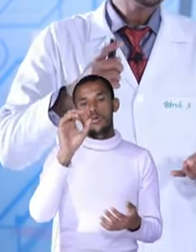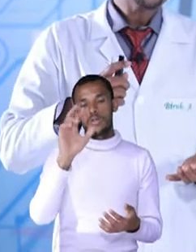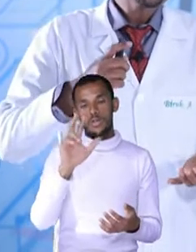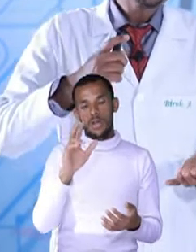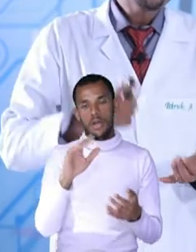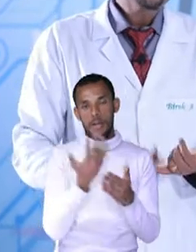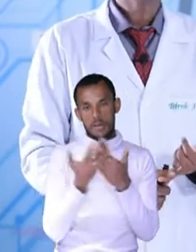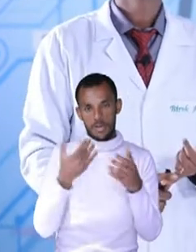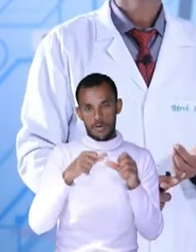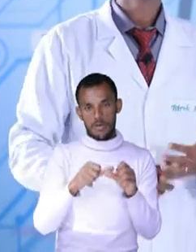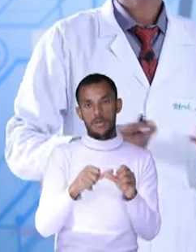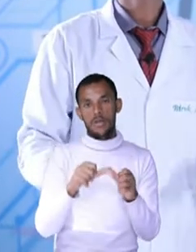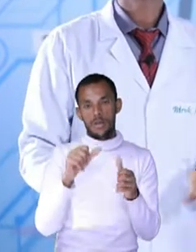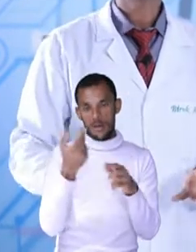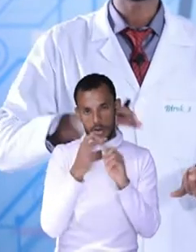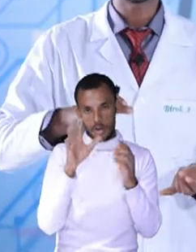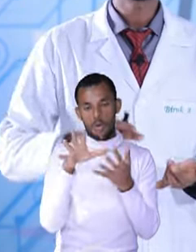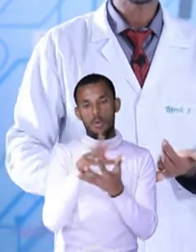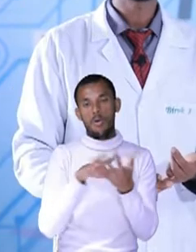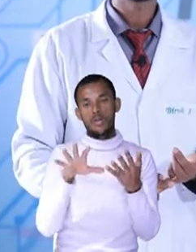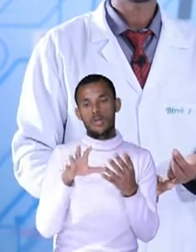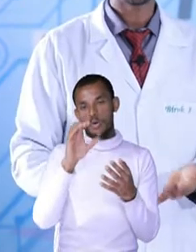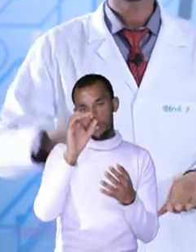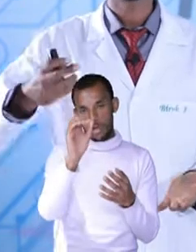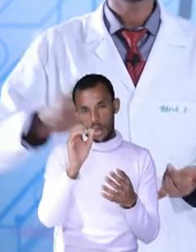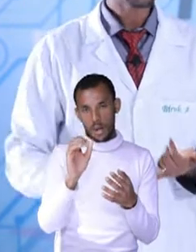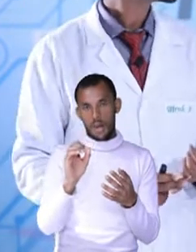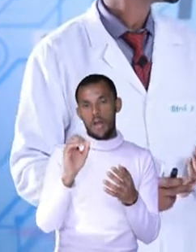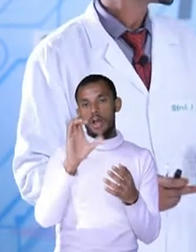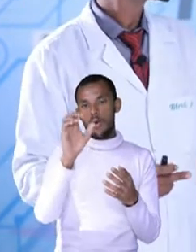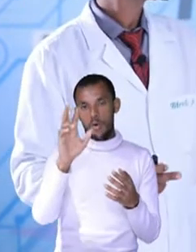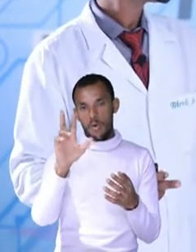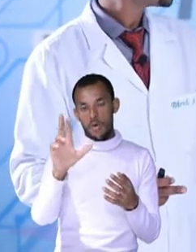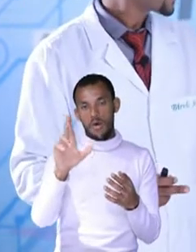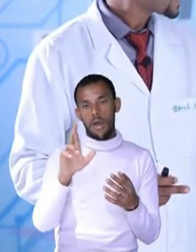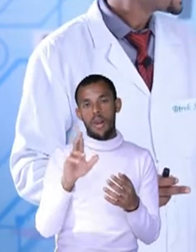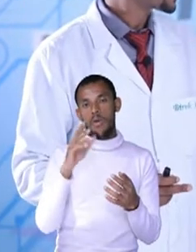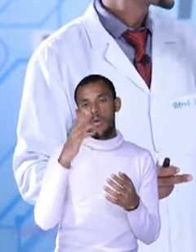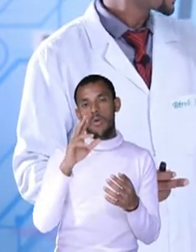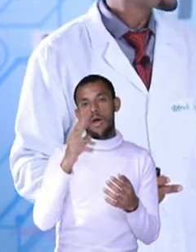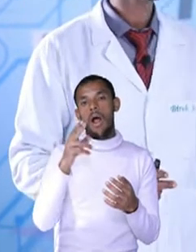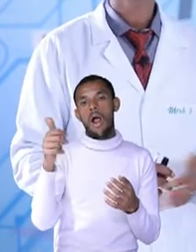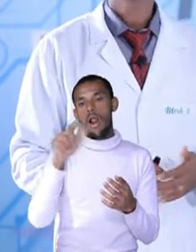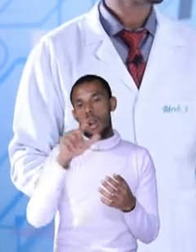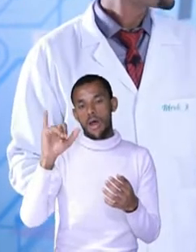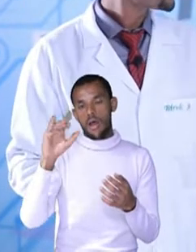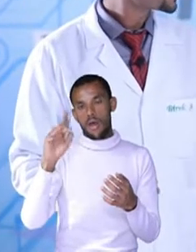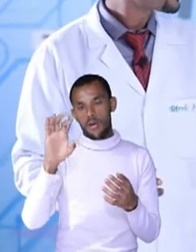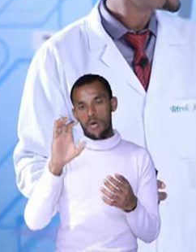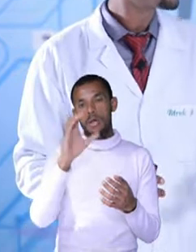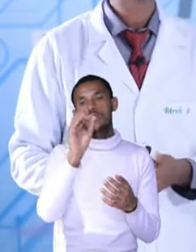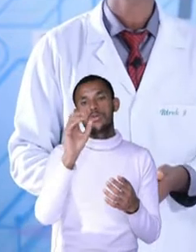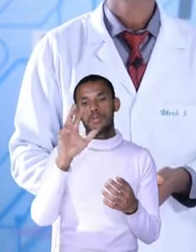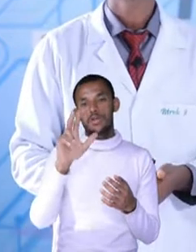because elements exist in the forms of different compounds like oxide, like chloride, like halide, like carbonate. Carbonate,